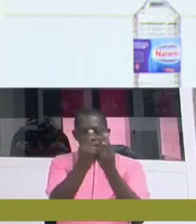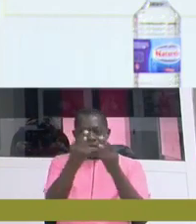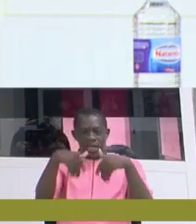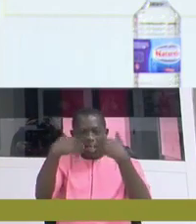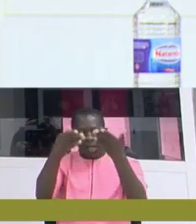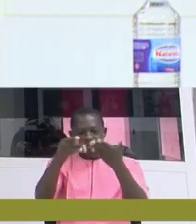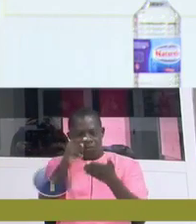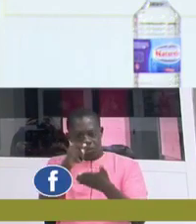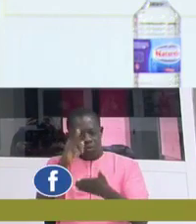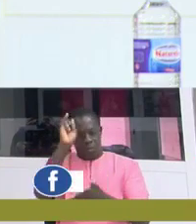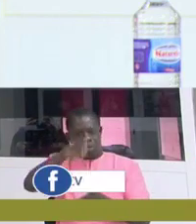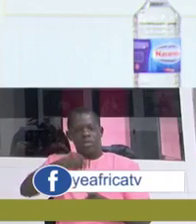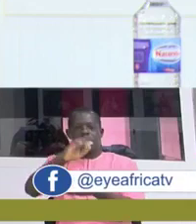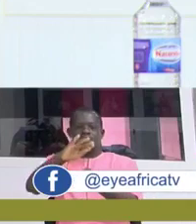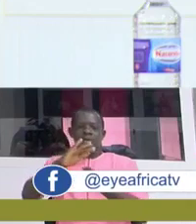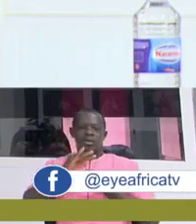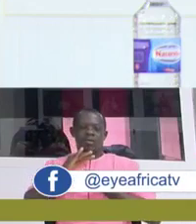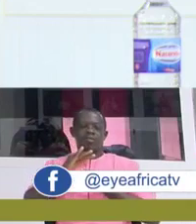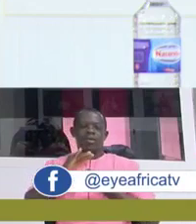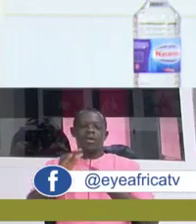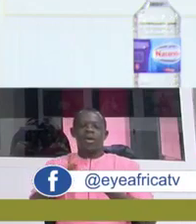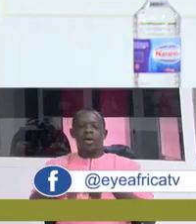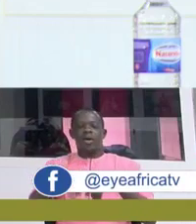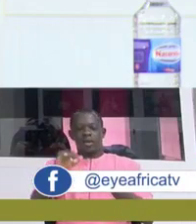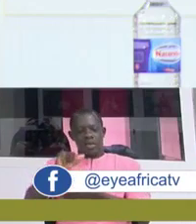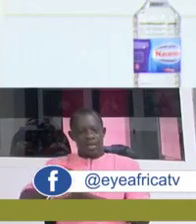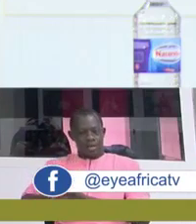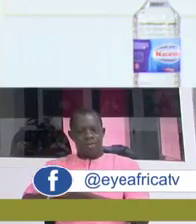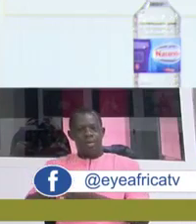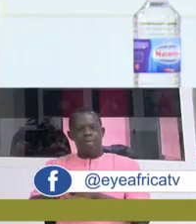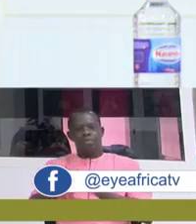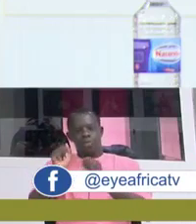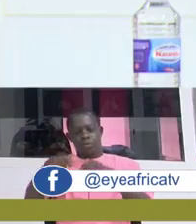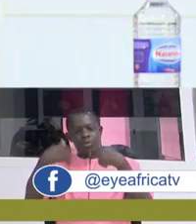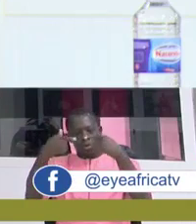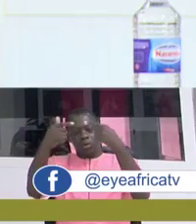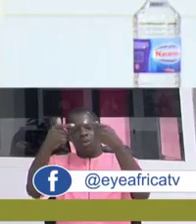you, take that amount and keep that. Then you can continue.